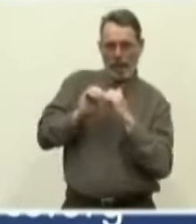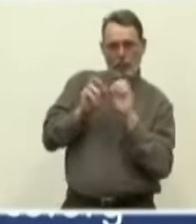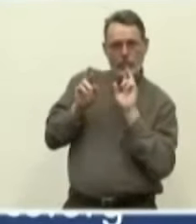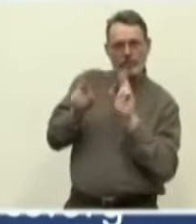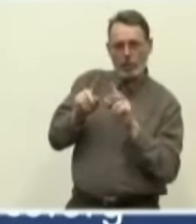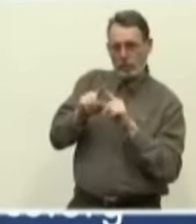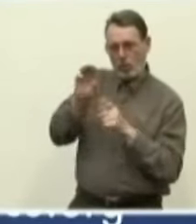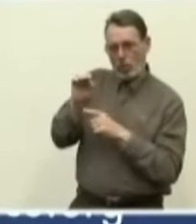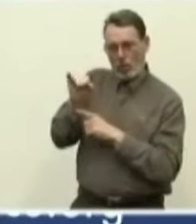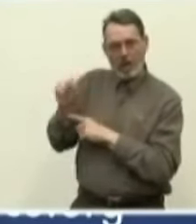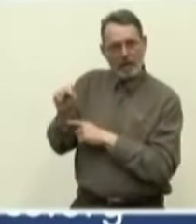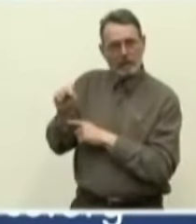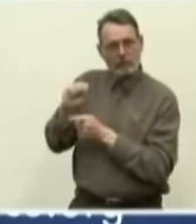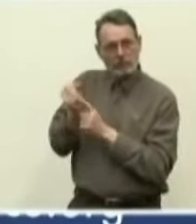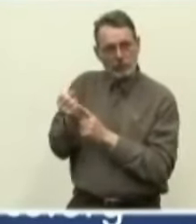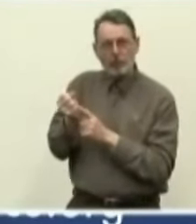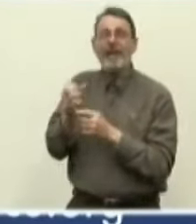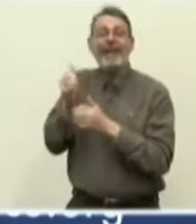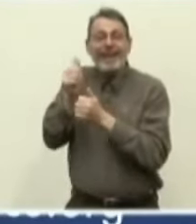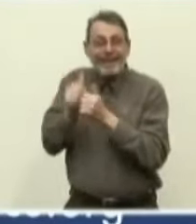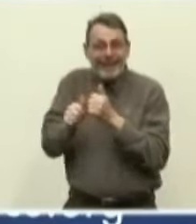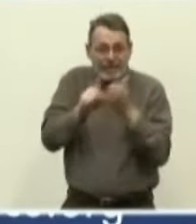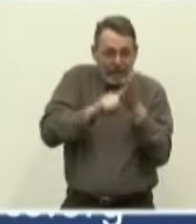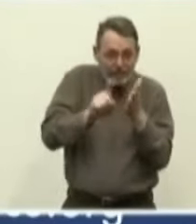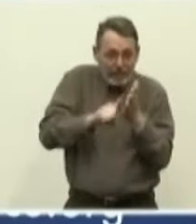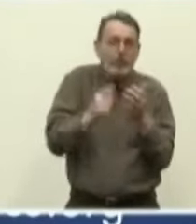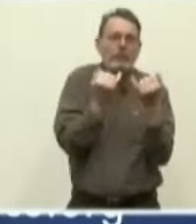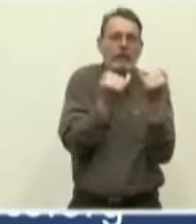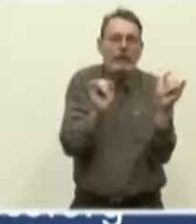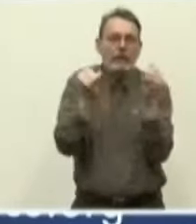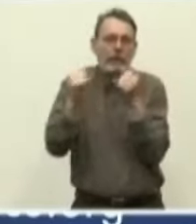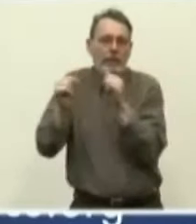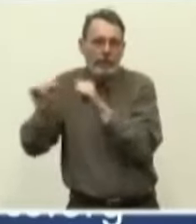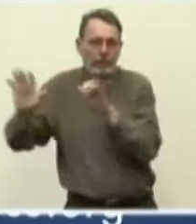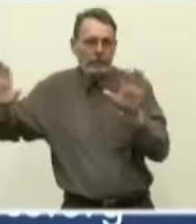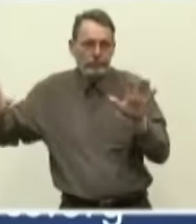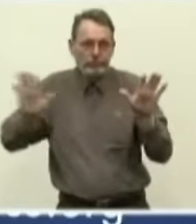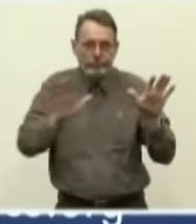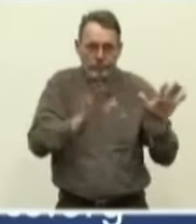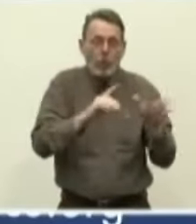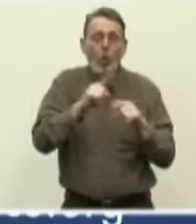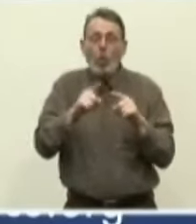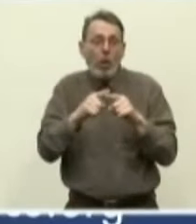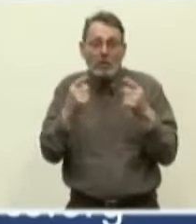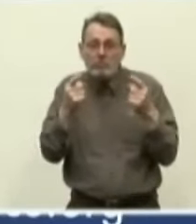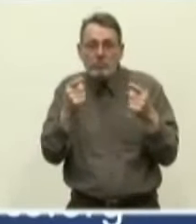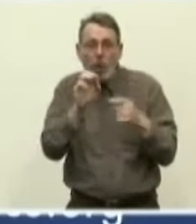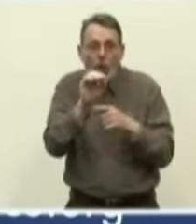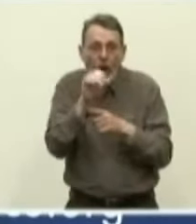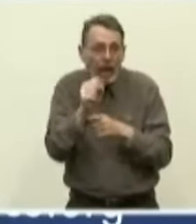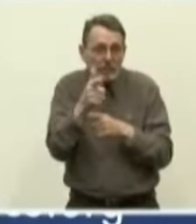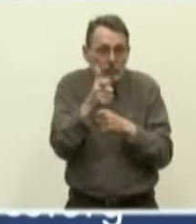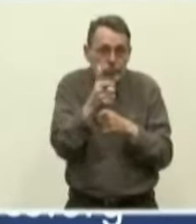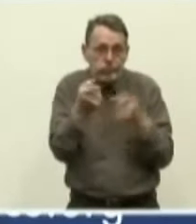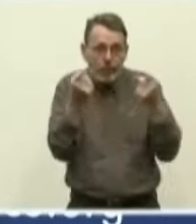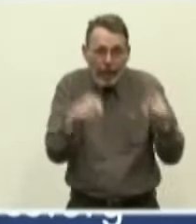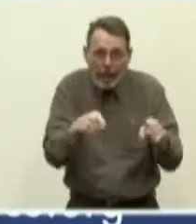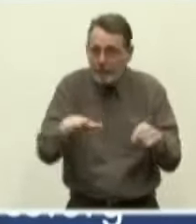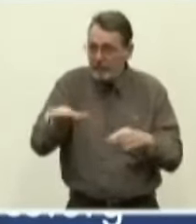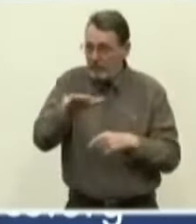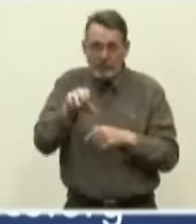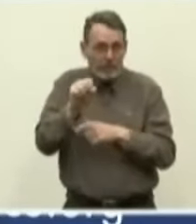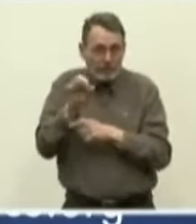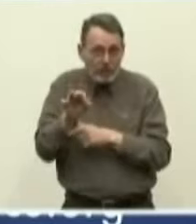each agency's investigation is independent. When an officer-involved shooting occurs in San Francisco involving